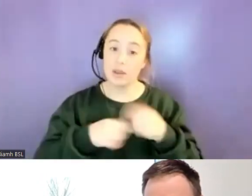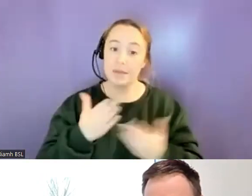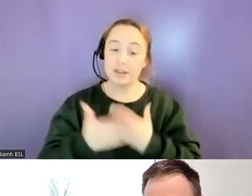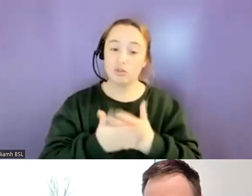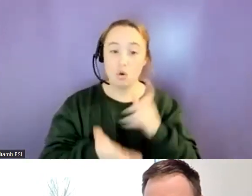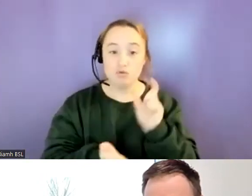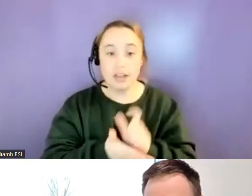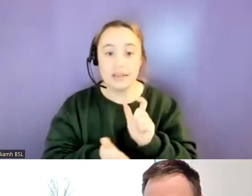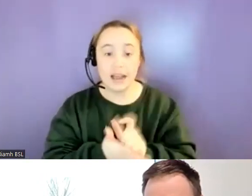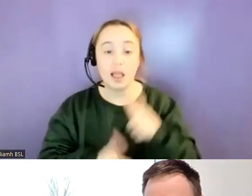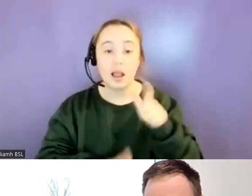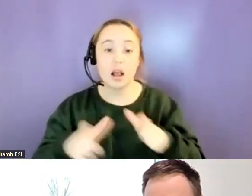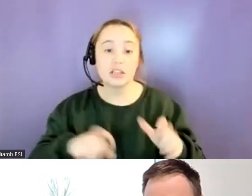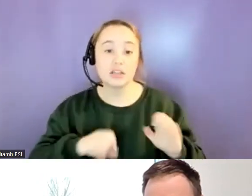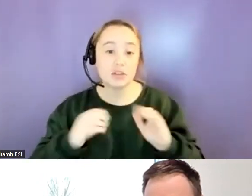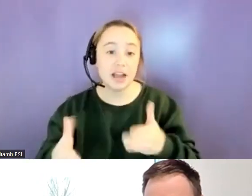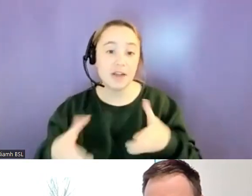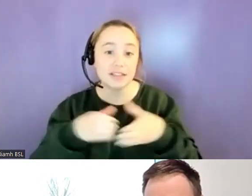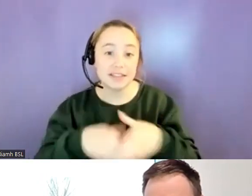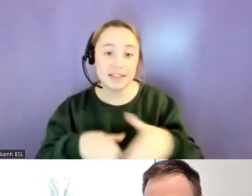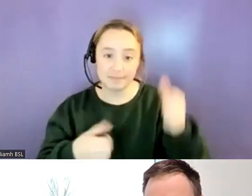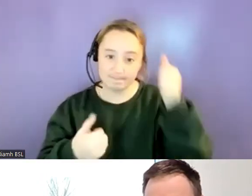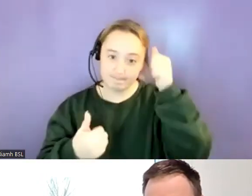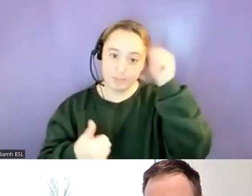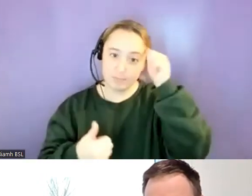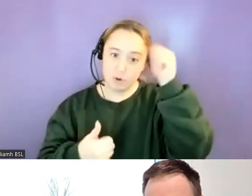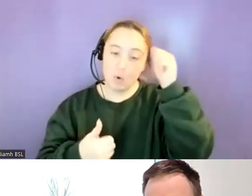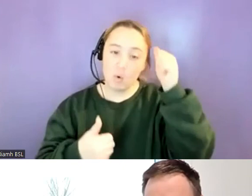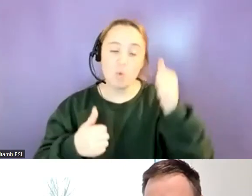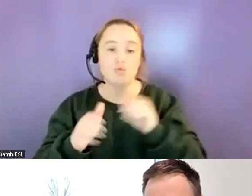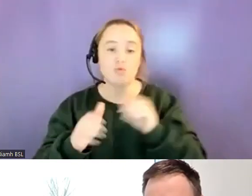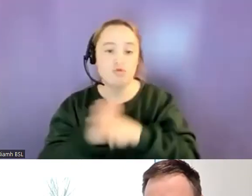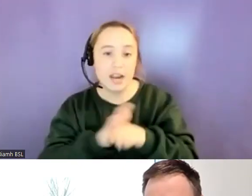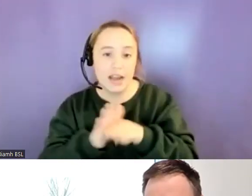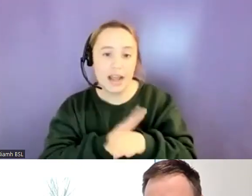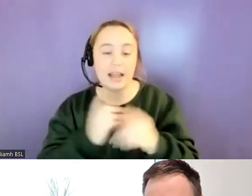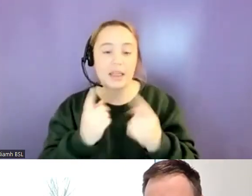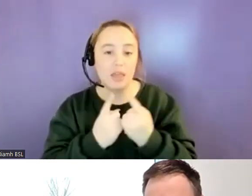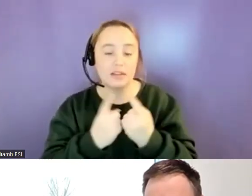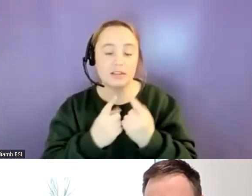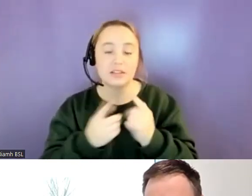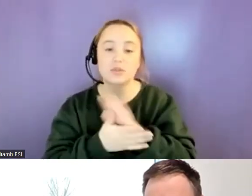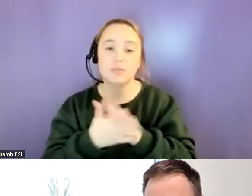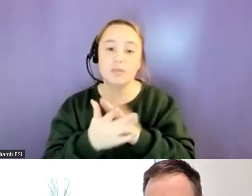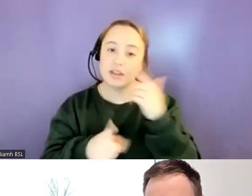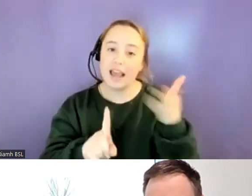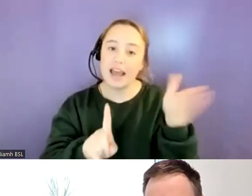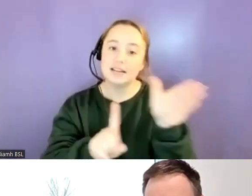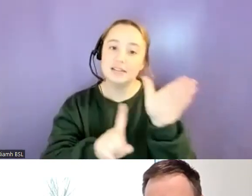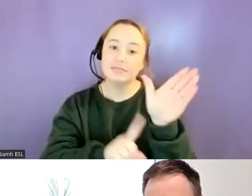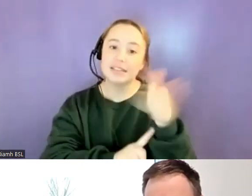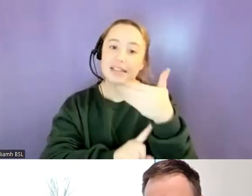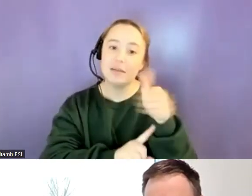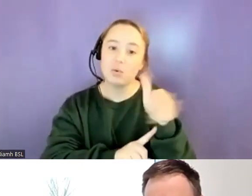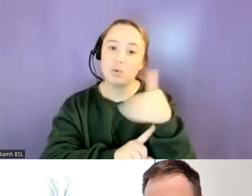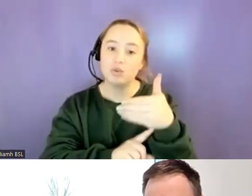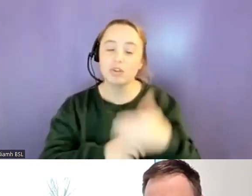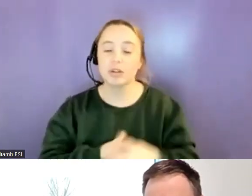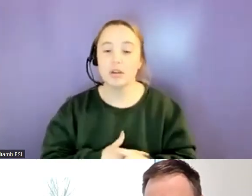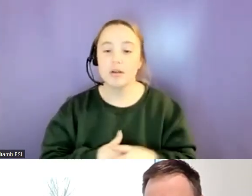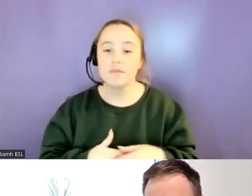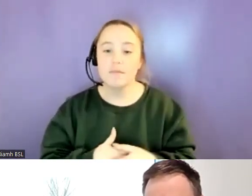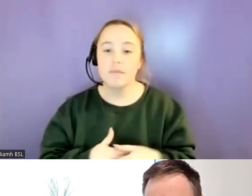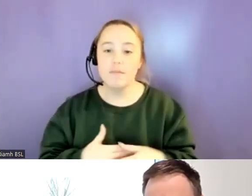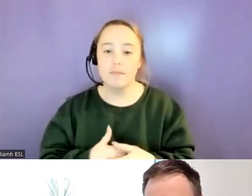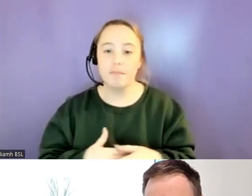our customer services team know about that in terms of staff training, so that they can direct people, and email addresses